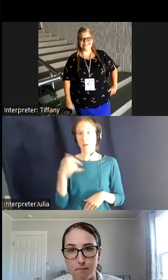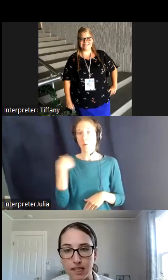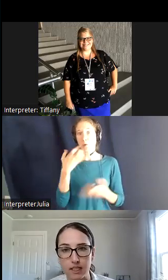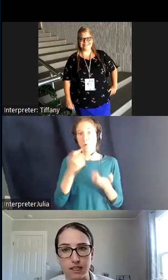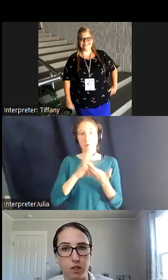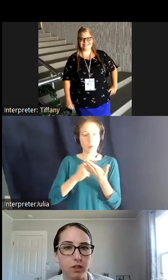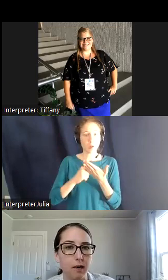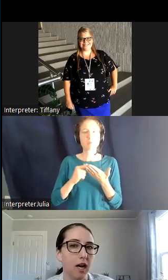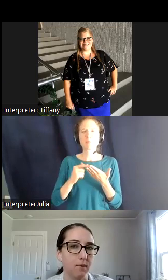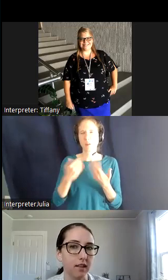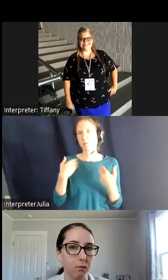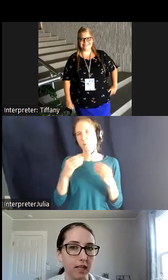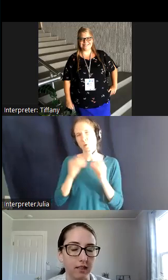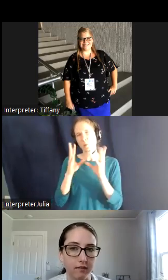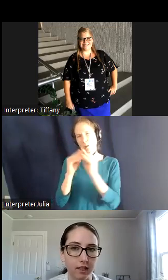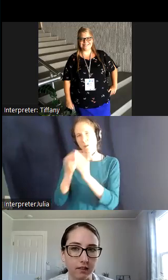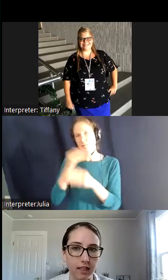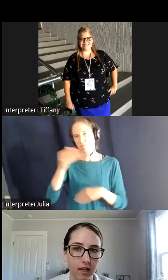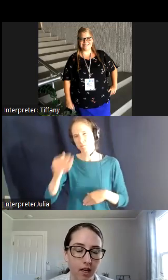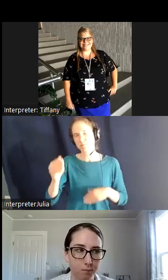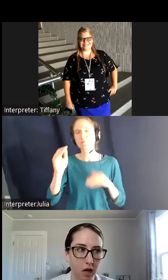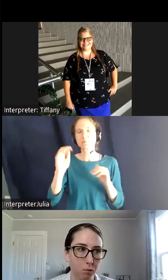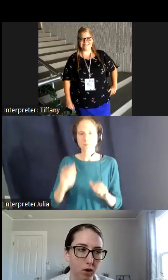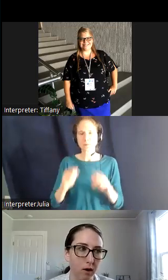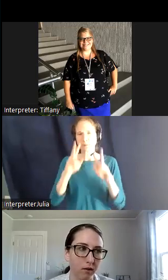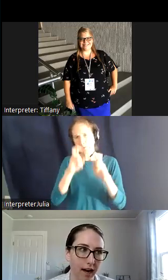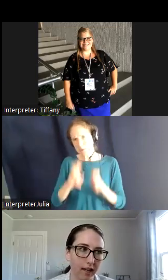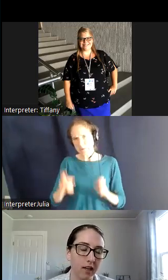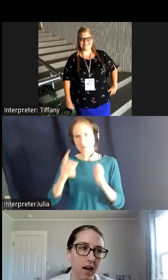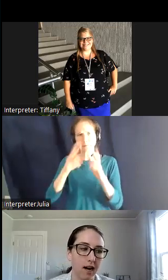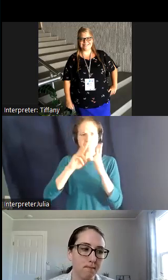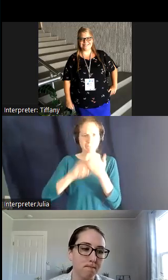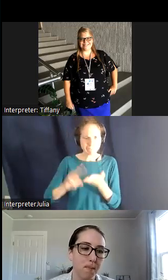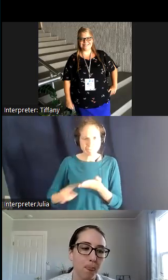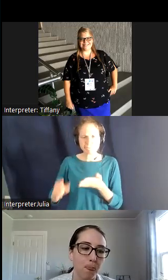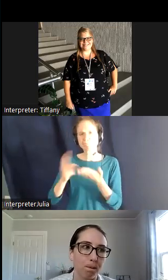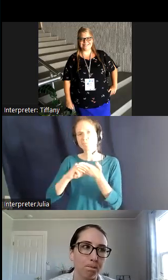other meetings scheduled upcoming that we can definitely talk more about that.